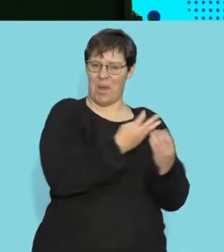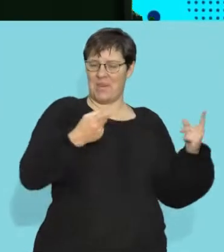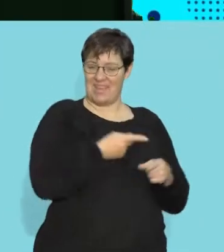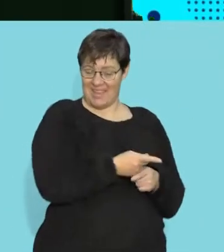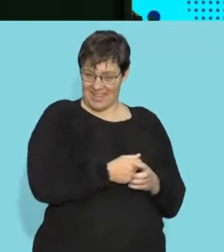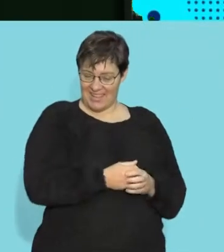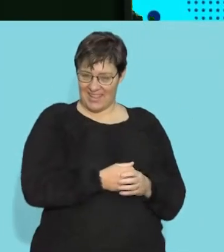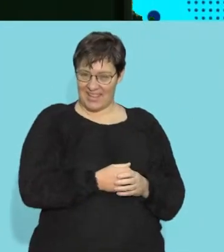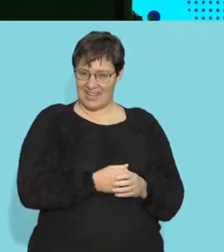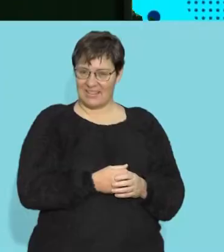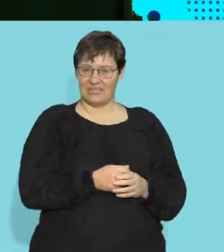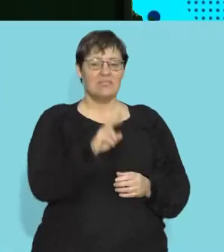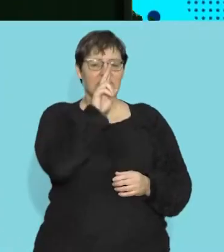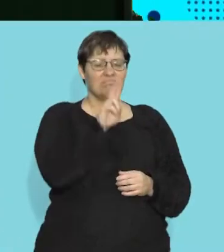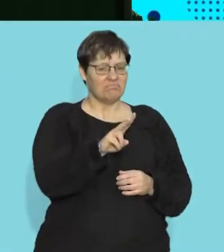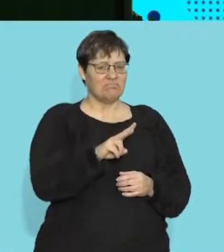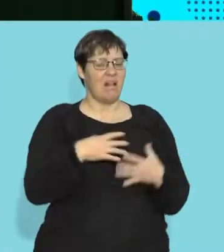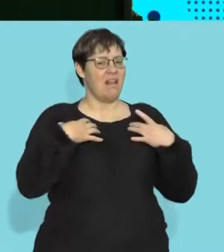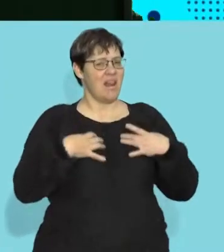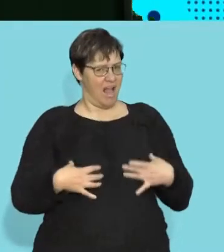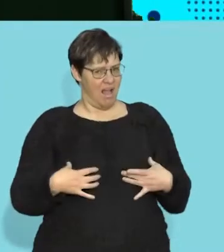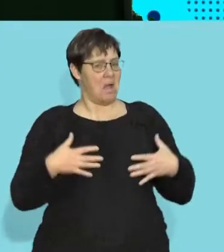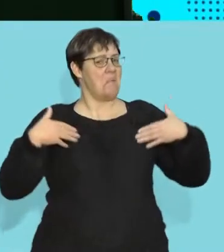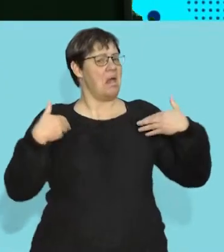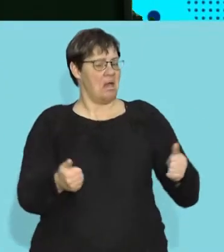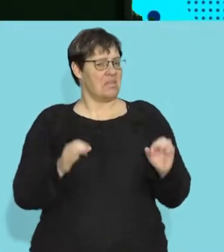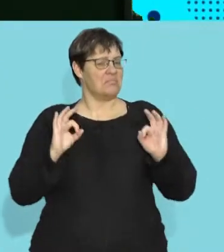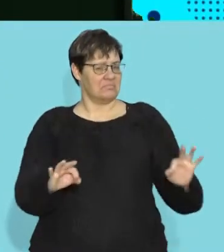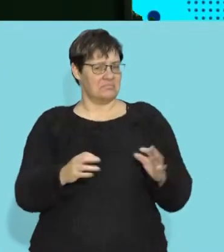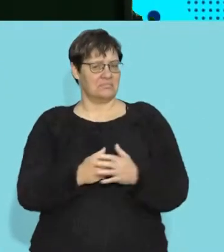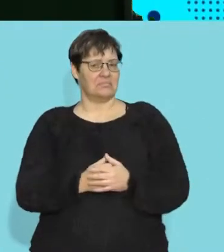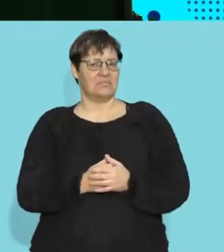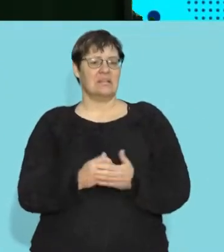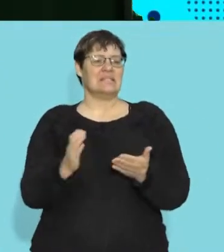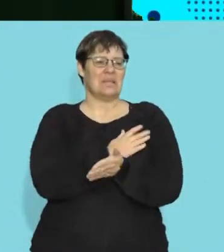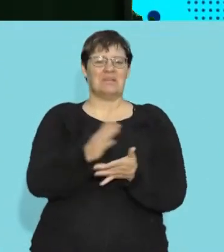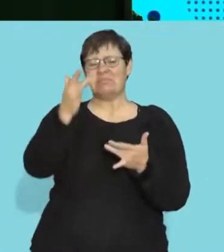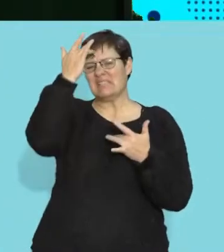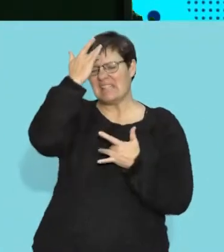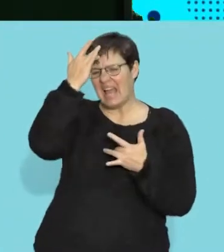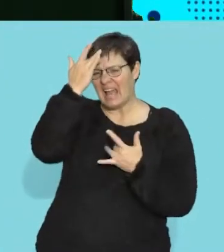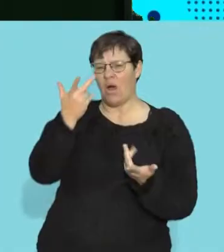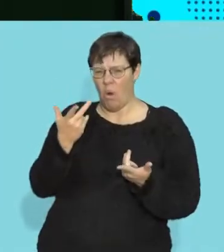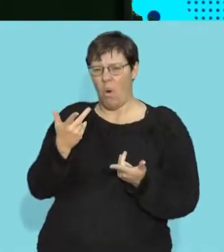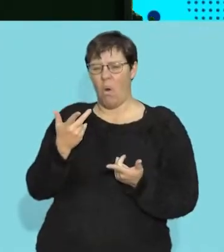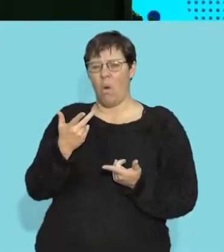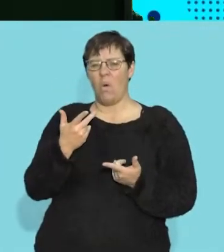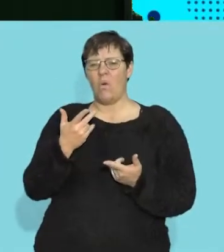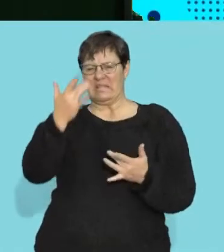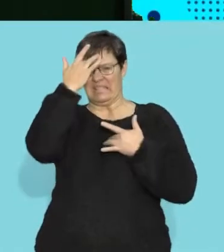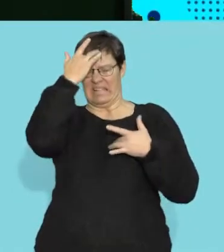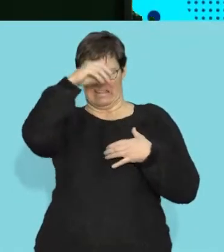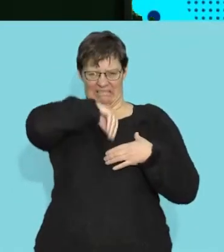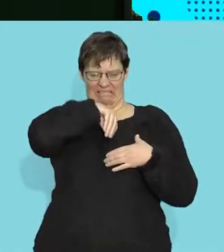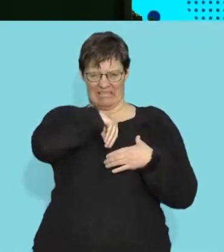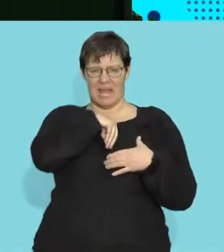And it's to see if your lungs are actually healthy. Sometimes when you're sick or you've had some kind of